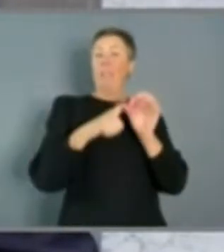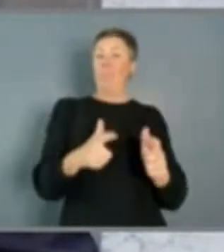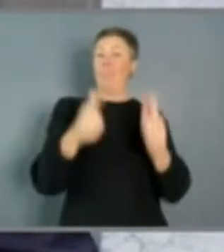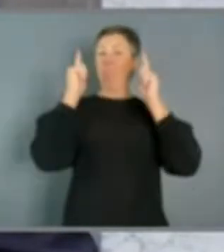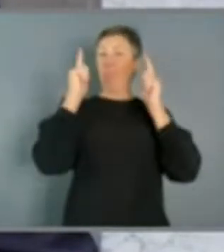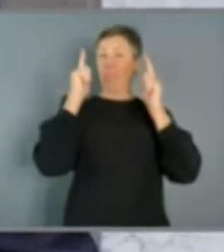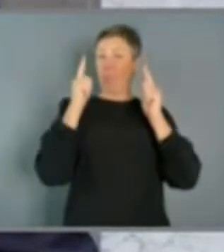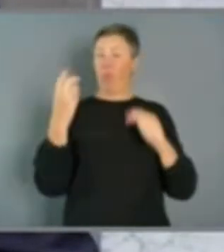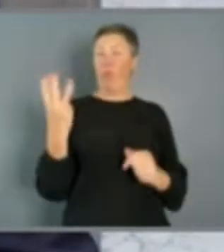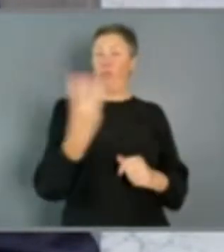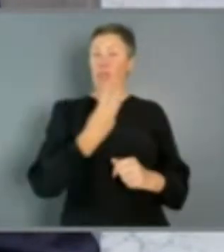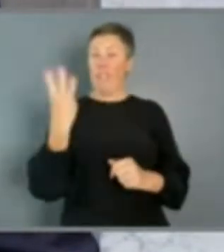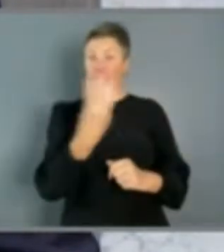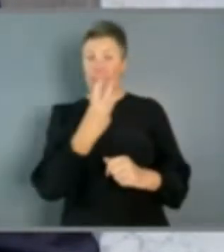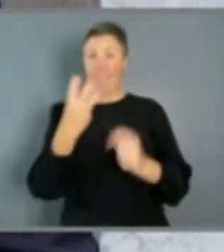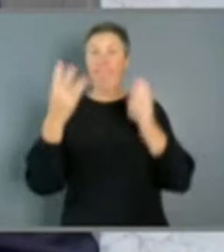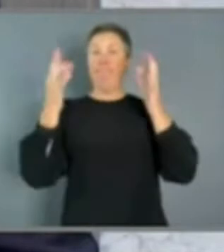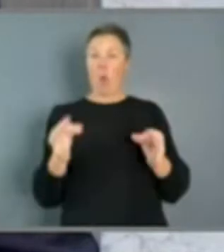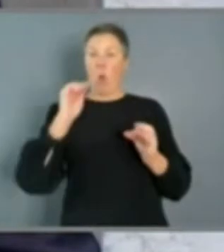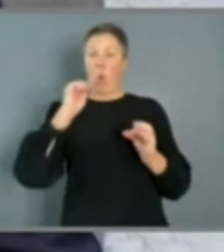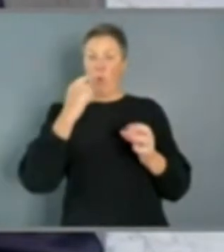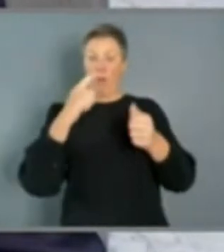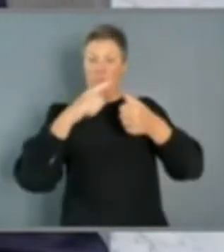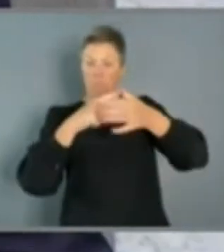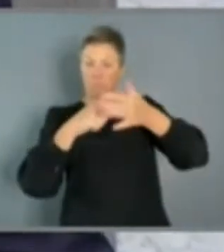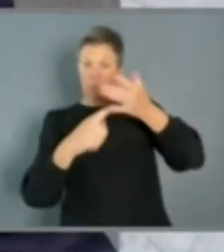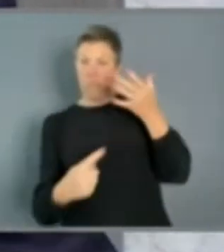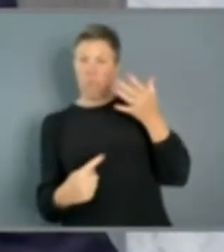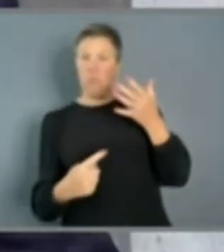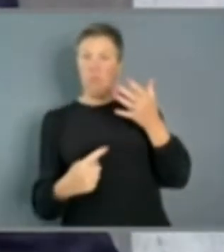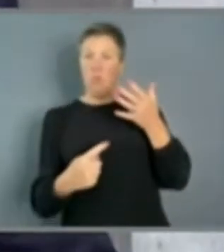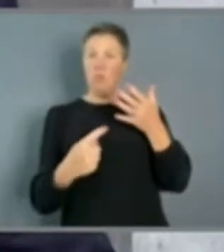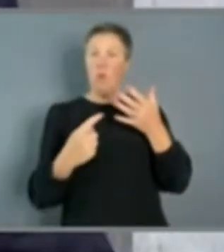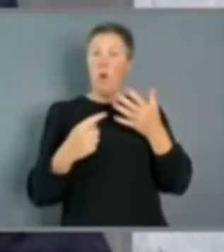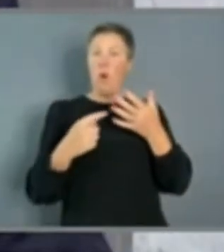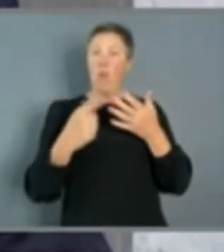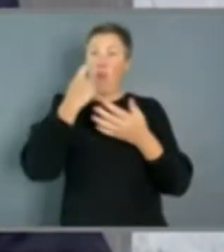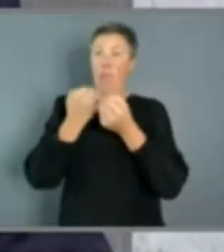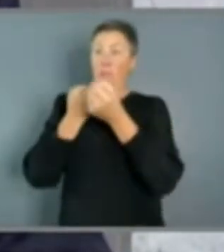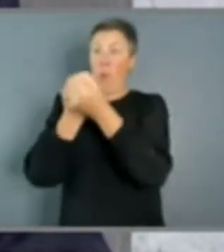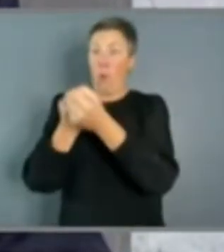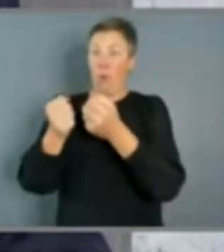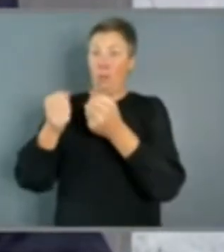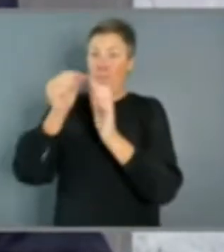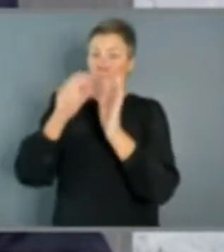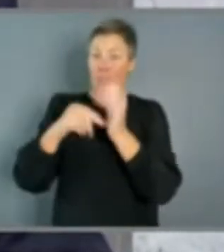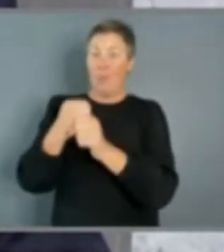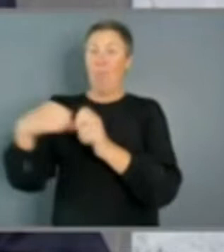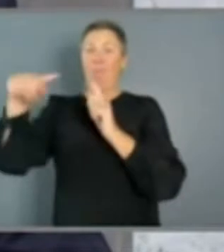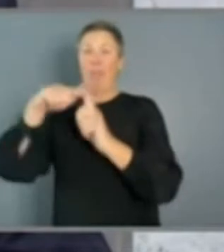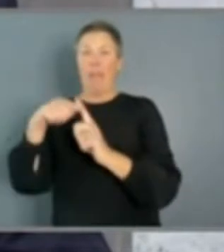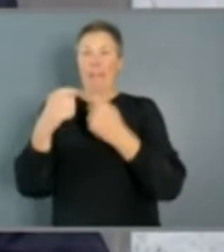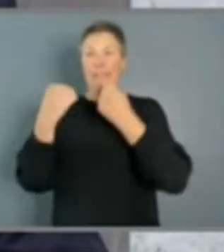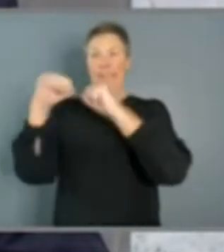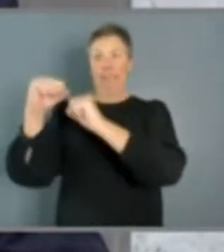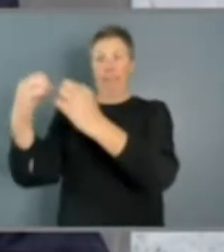we are taking the following actions to support the initiatives in Papua New Guinea and also to protect Australians from the spread of the virus